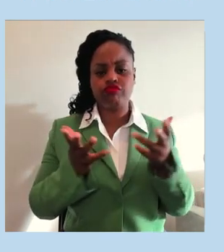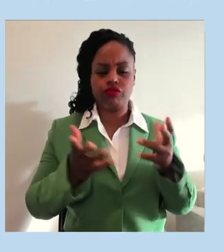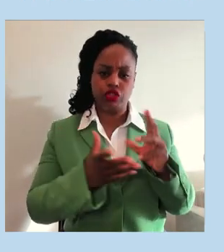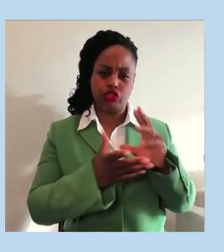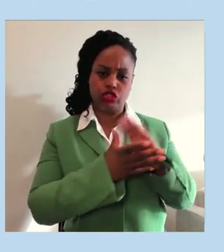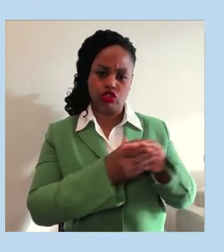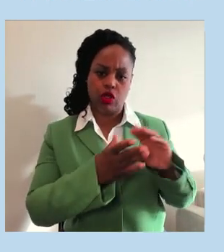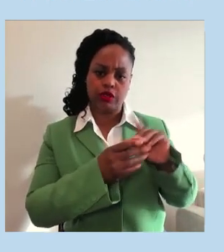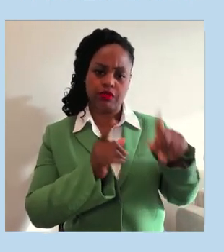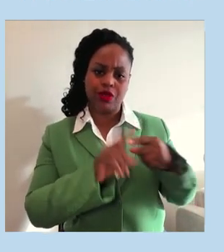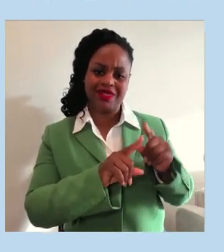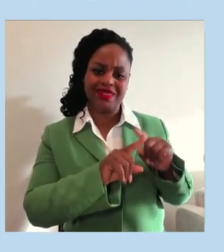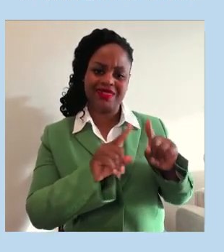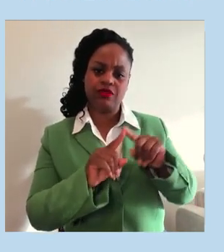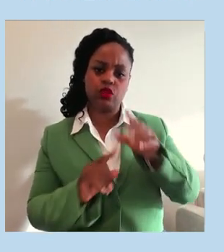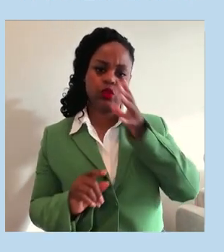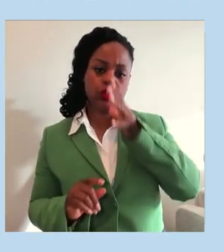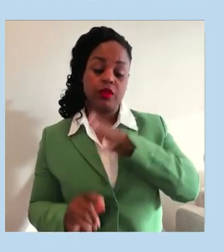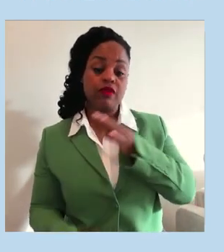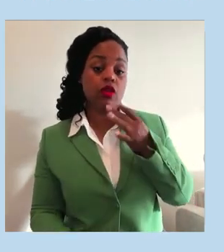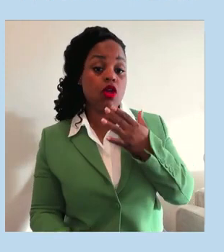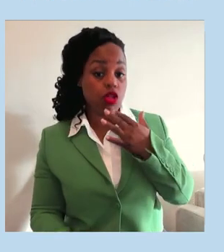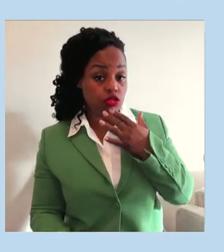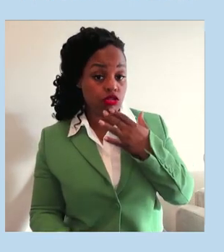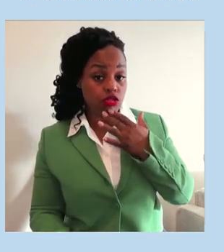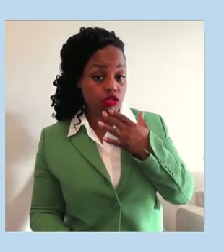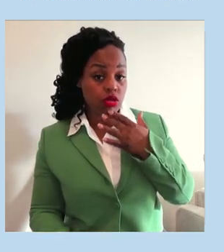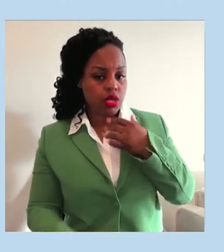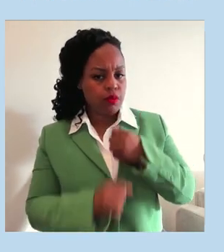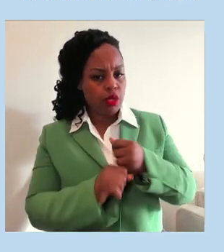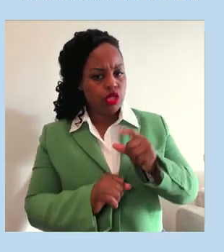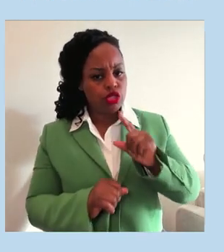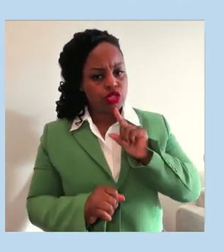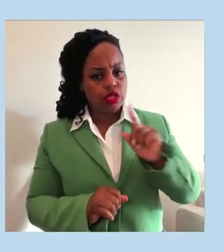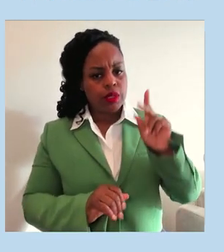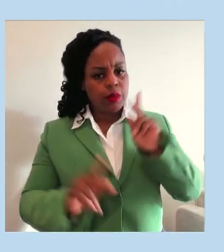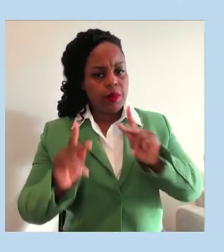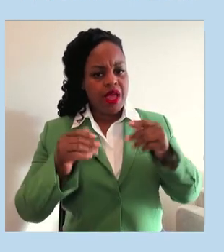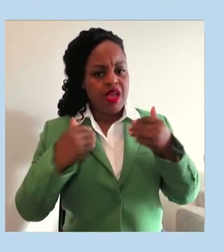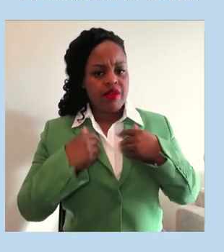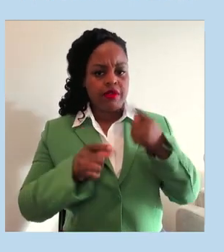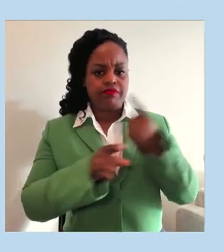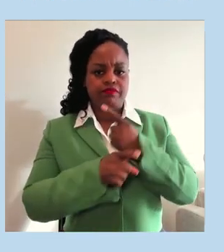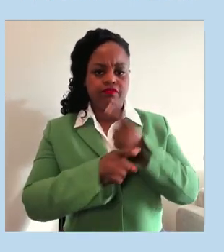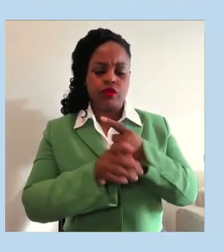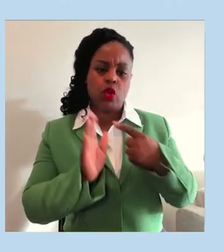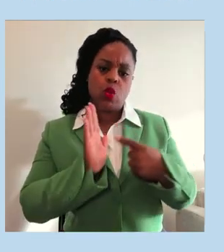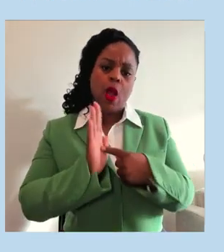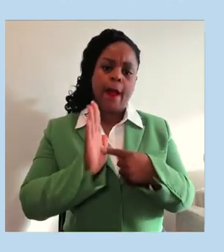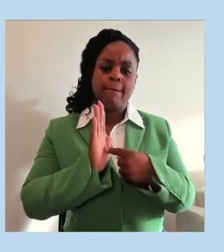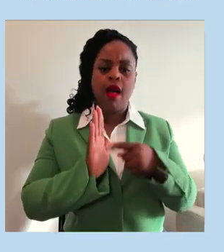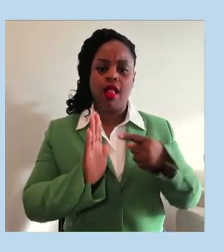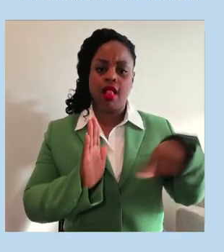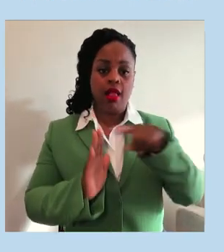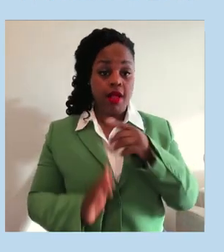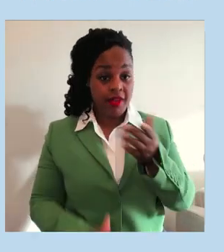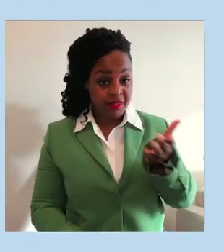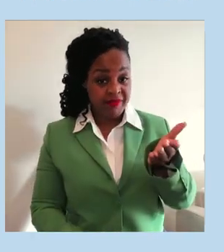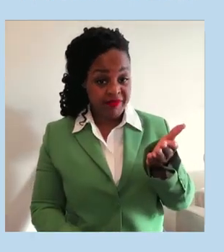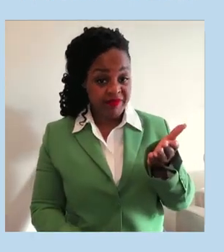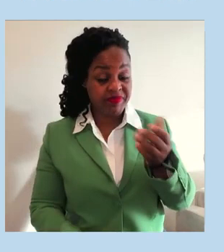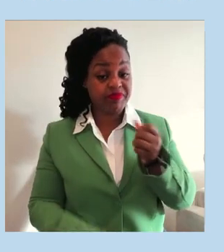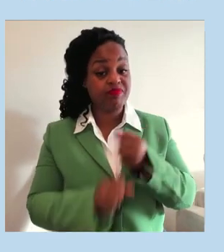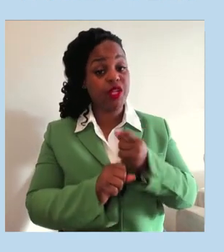and work of role models from their own communities and to help all of us appreciate the impact of these important women in history. So as